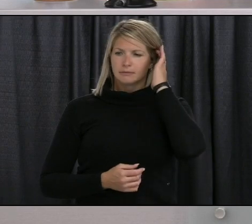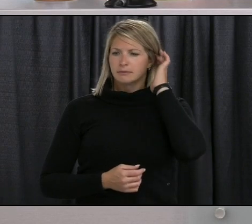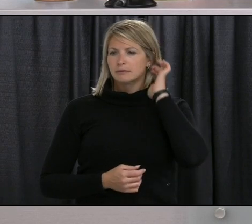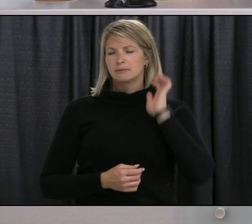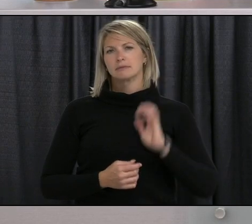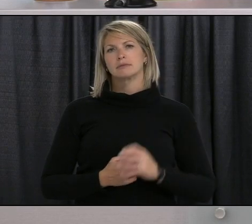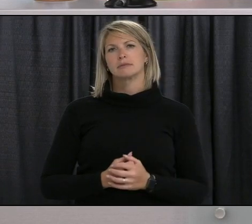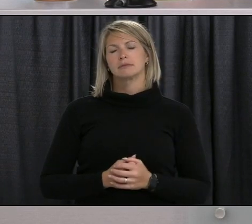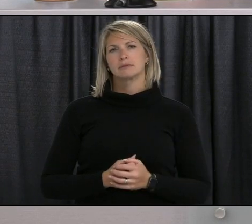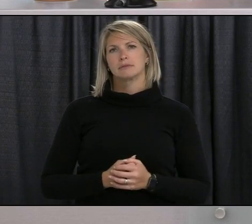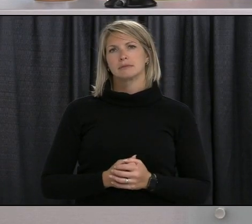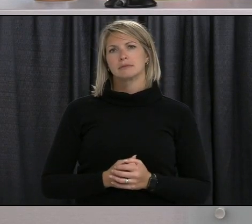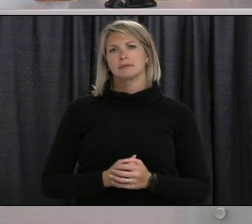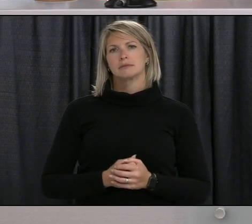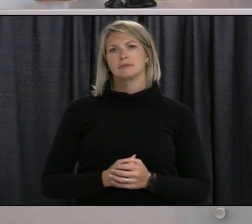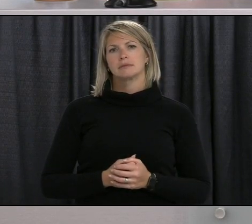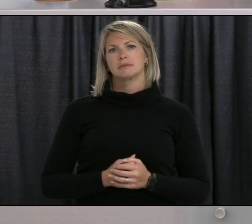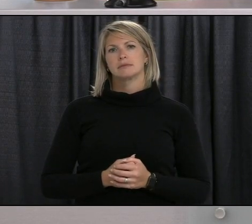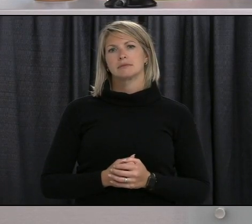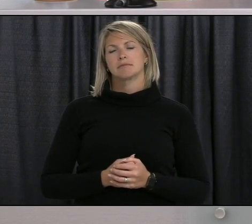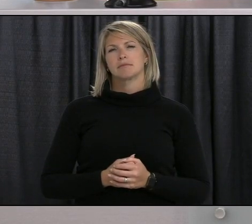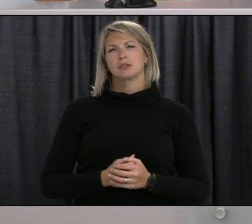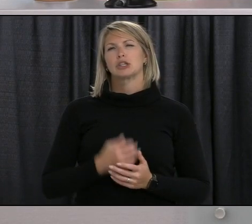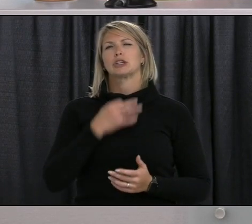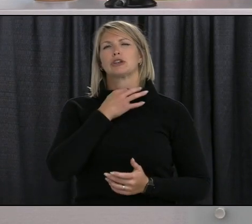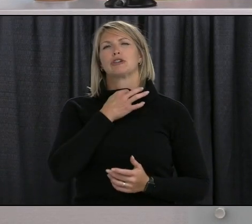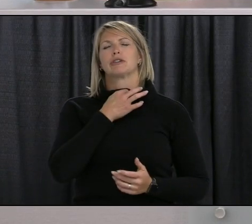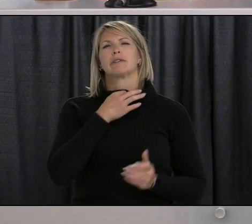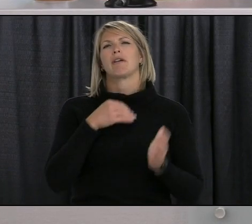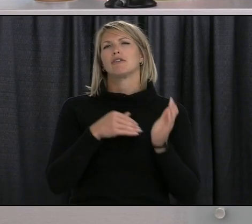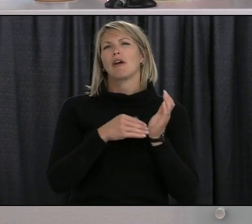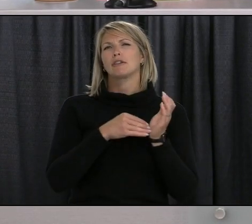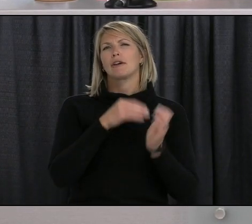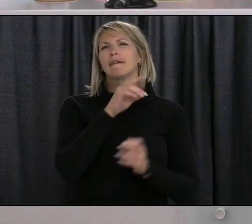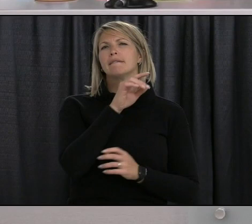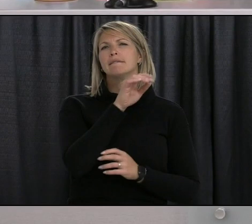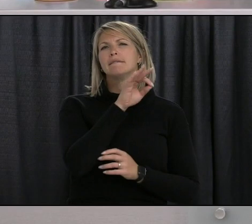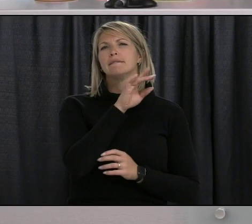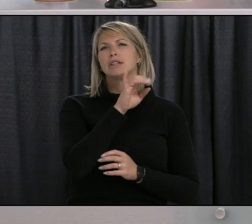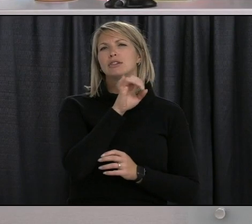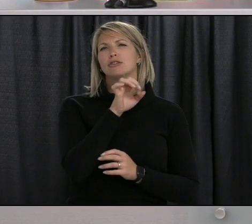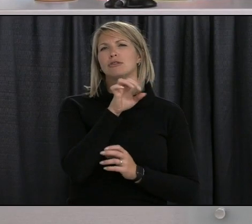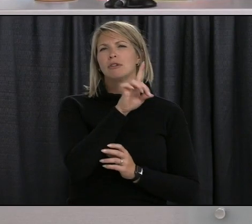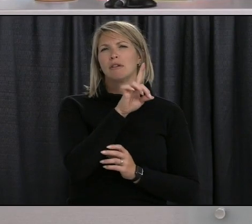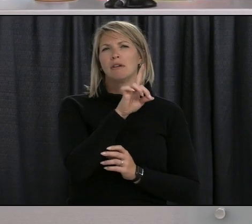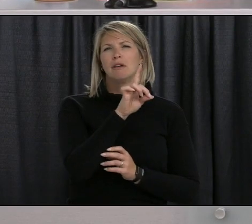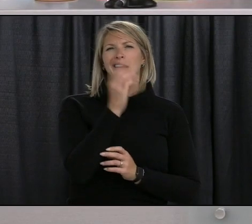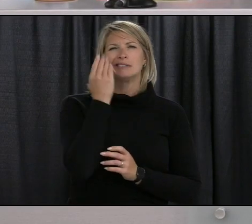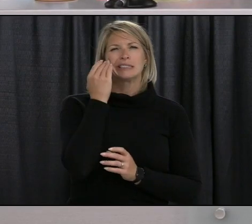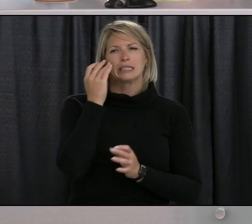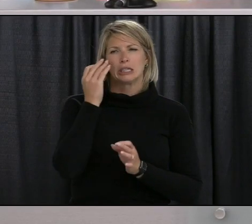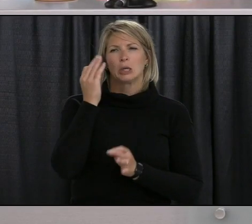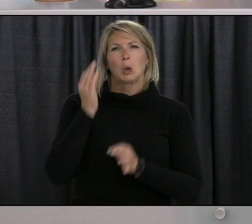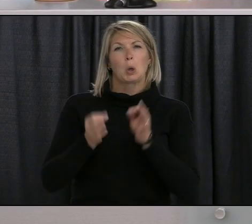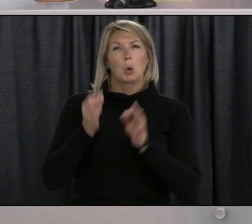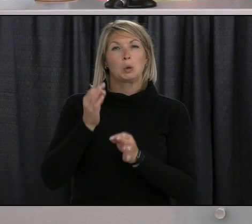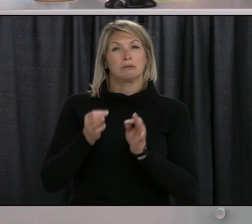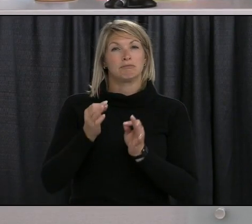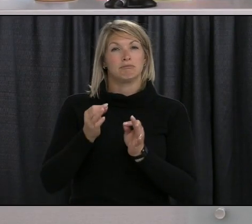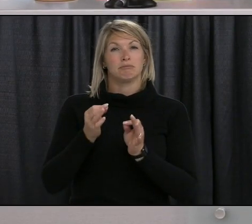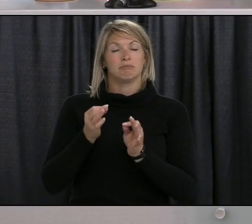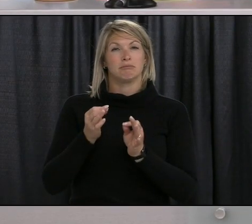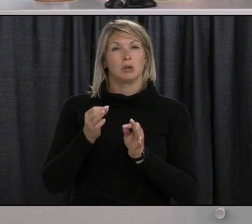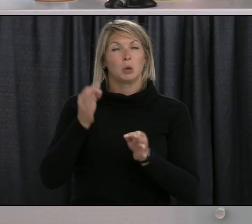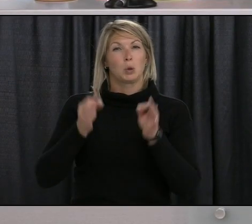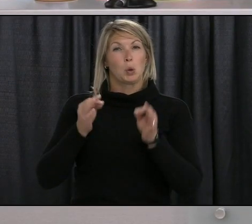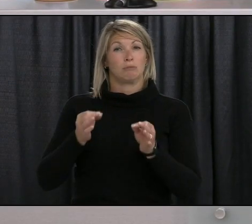I just wanted to ask Dr. Fitzgerald about the recent court cases. And I'm